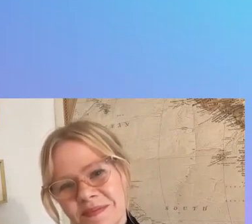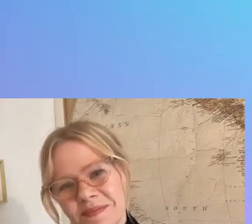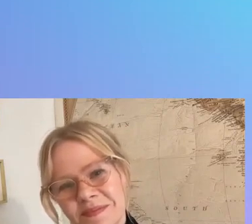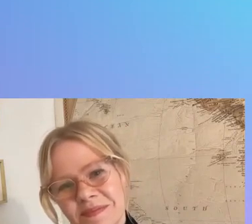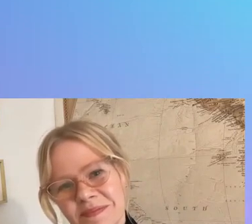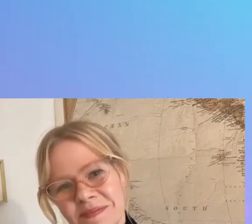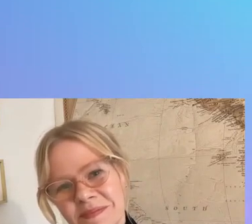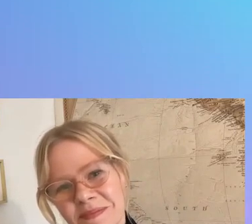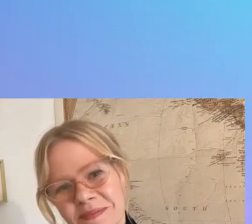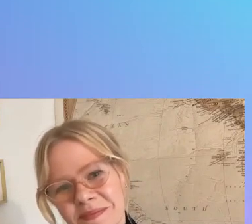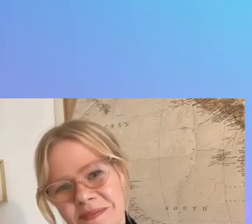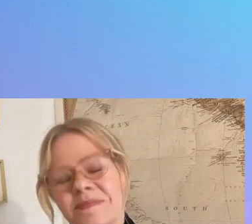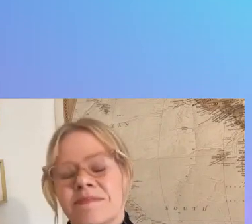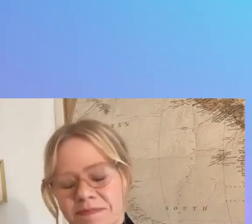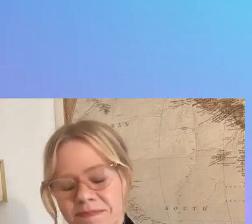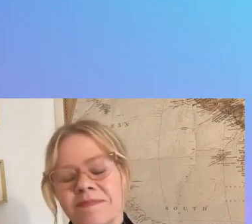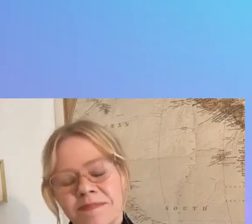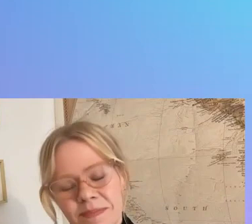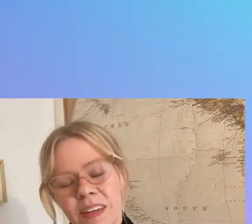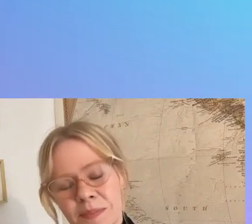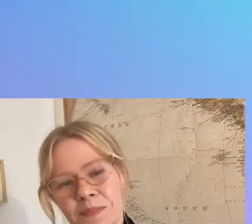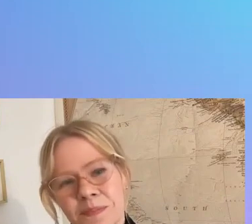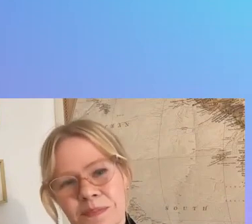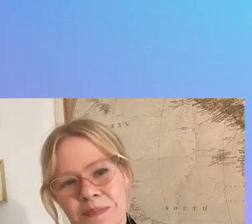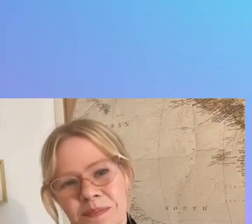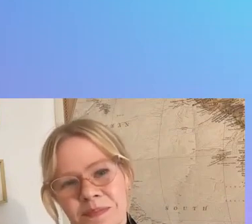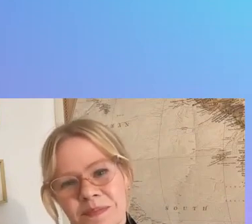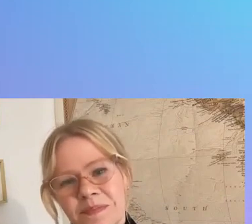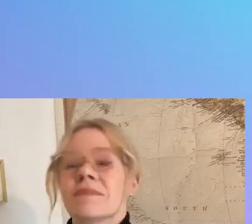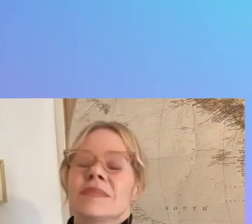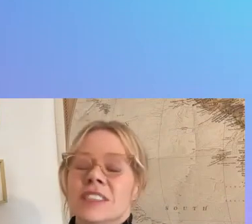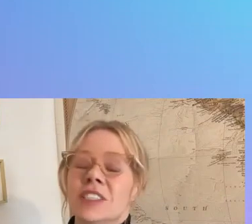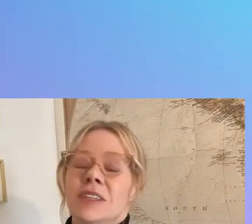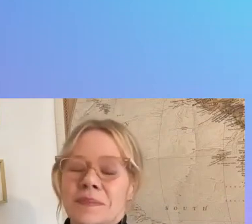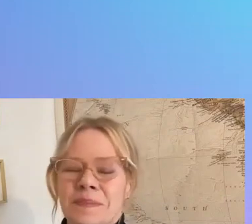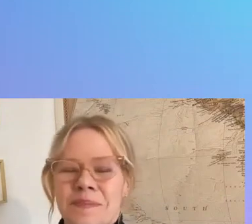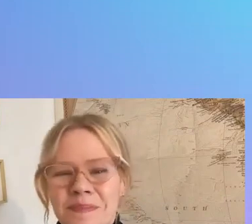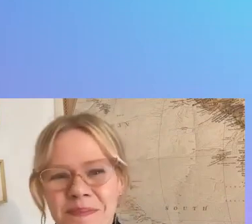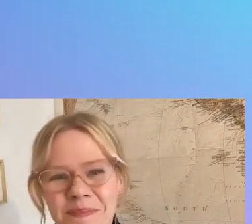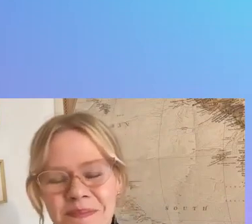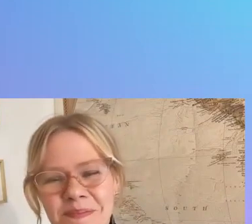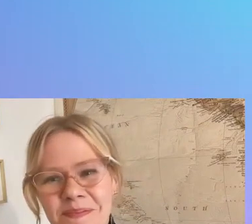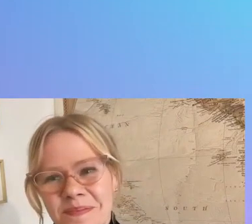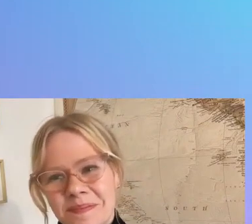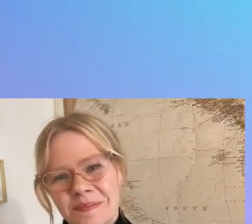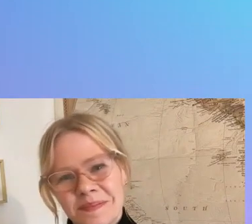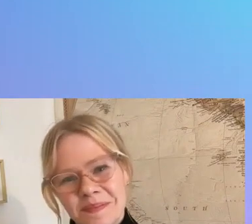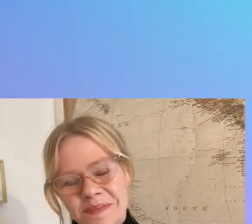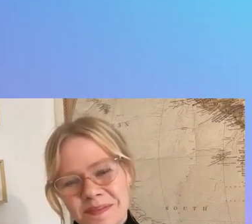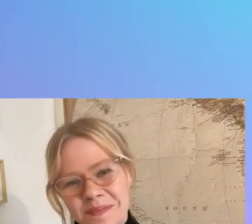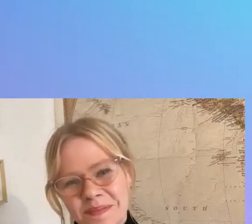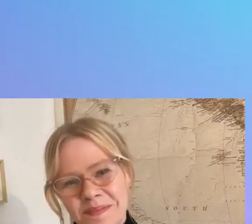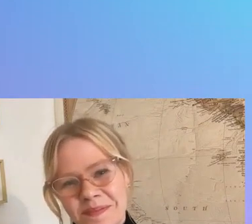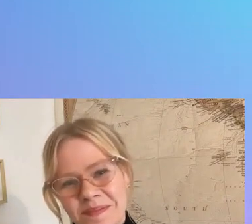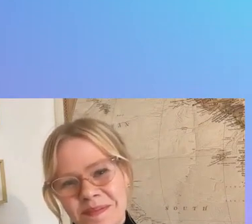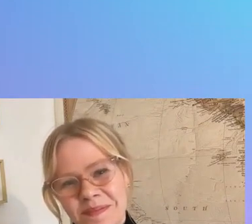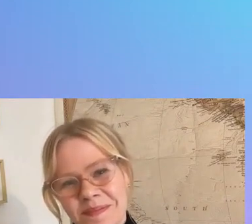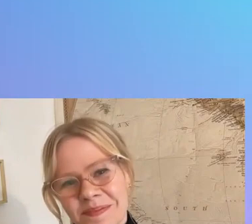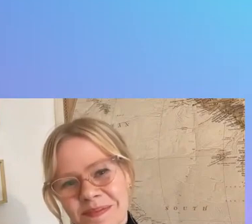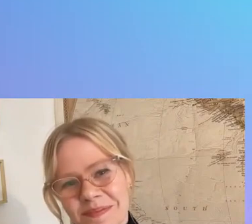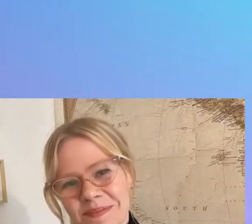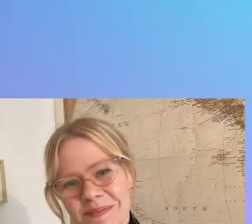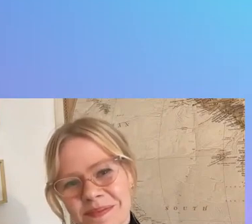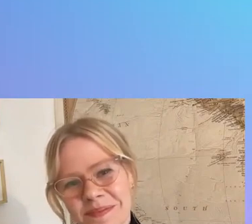that message got loud and clear to everyone. So let's get into some questions for you real quick. There's some questions who are getting just